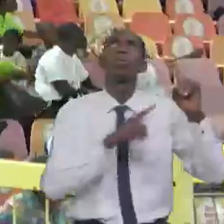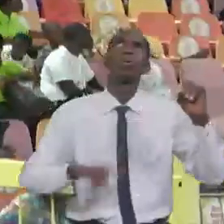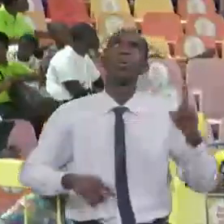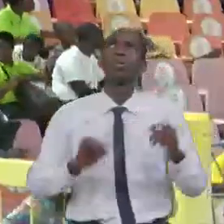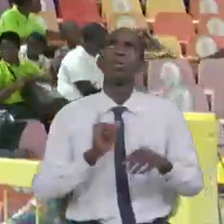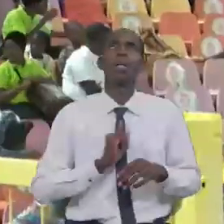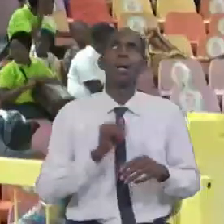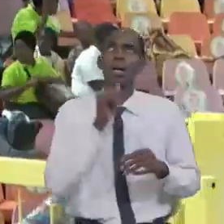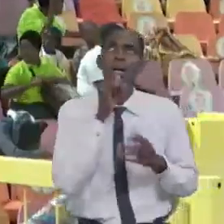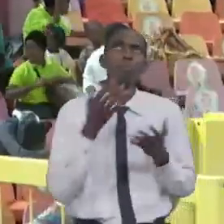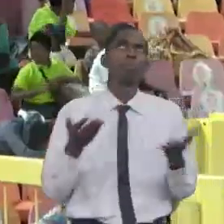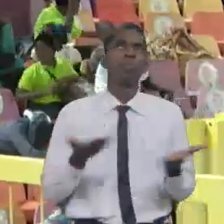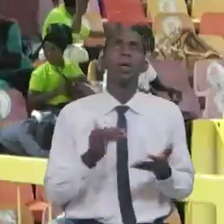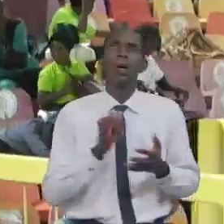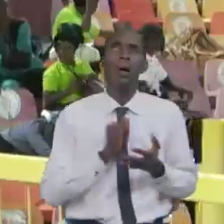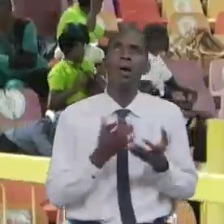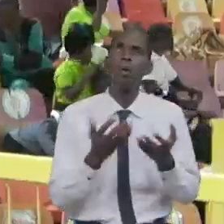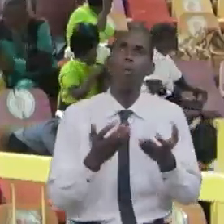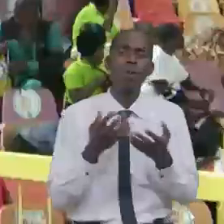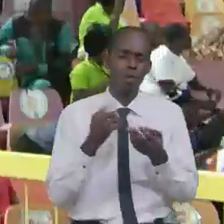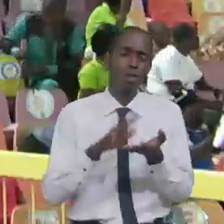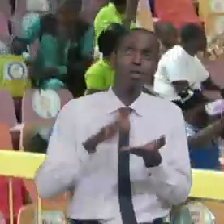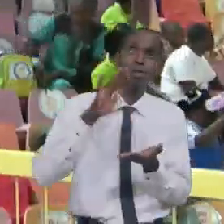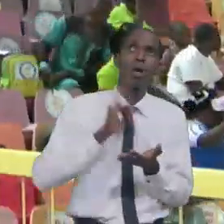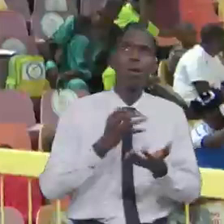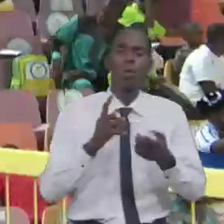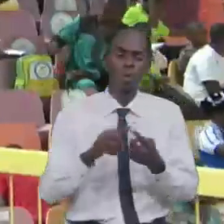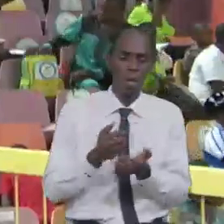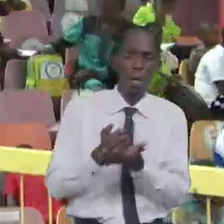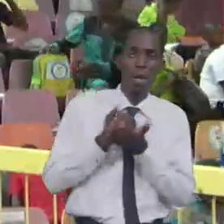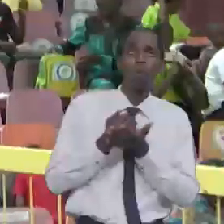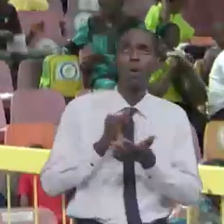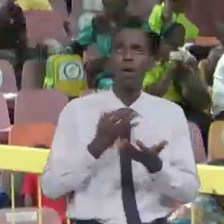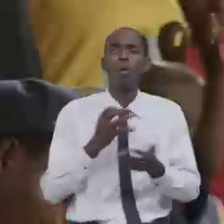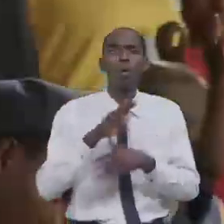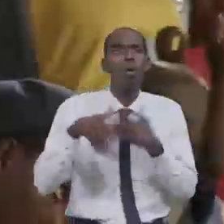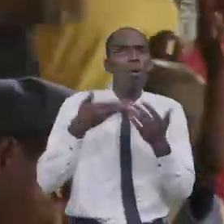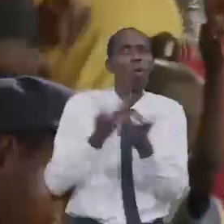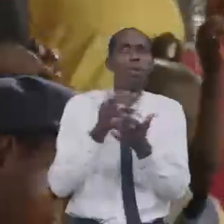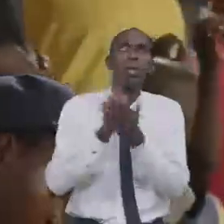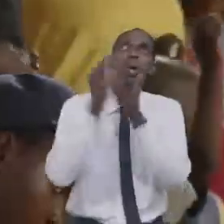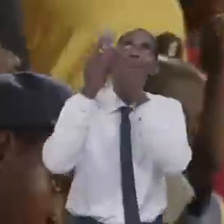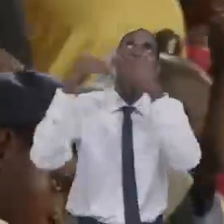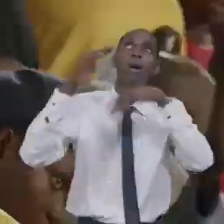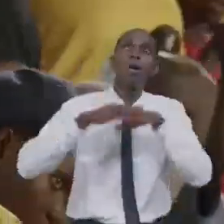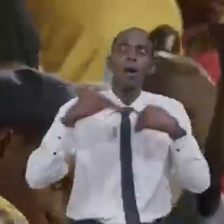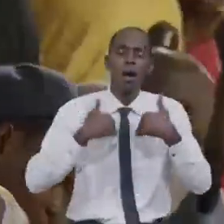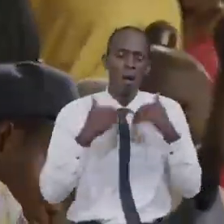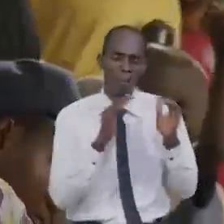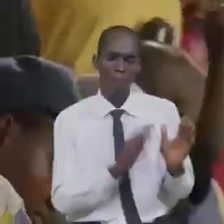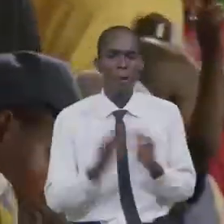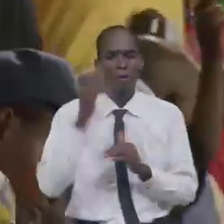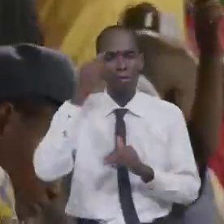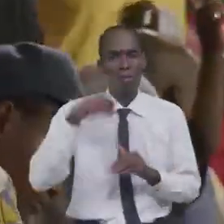am. I want the glory, I want the help, and I want all that heaven has for me. Raise up